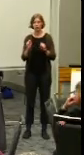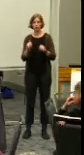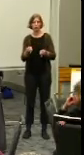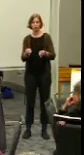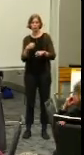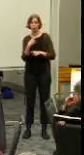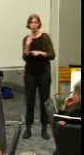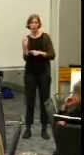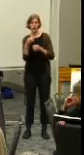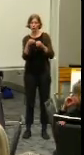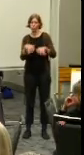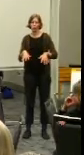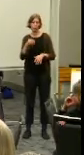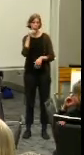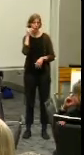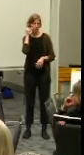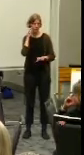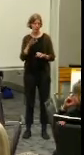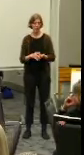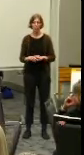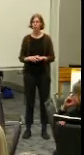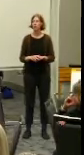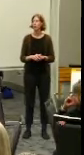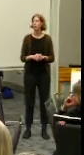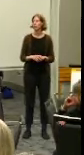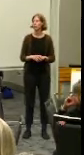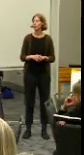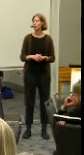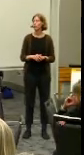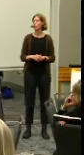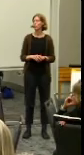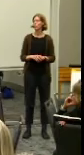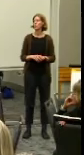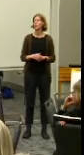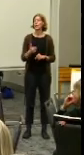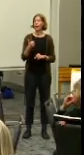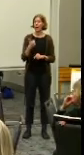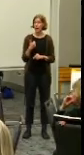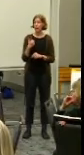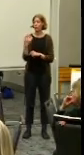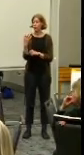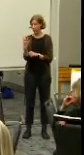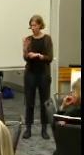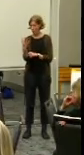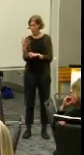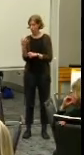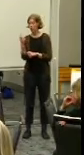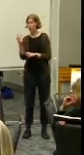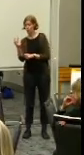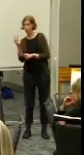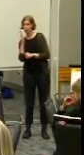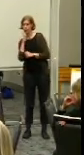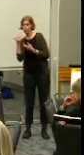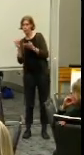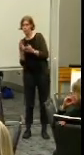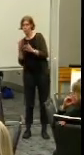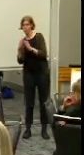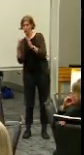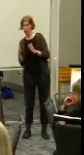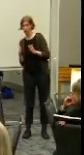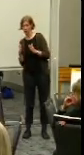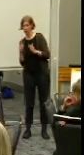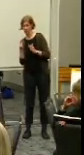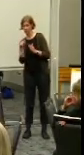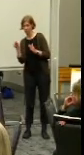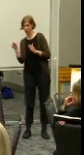that. The 4 3-bedroom houses we're converting into 8 1-bedroom apartments. The goal with